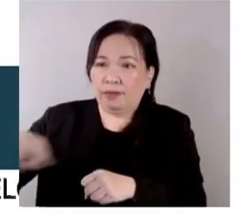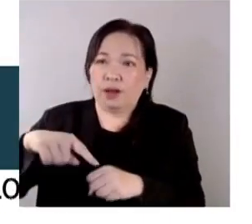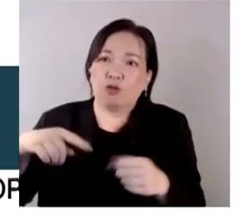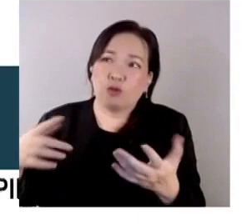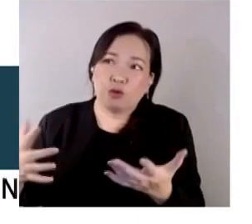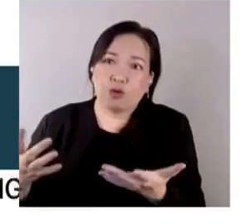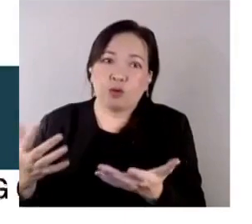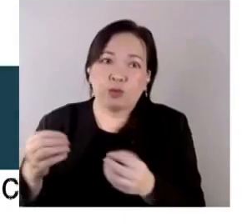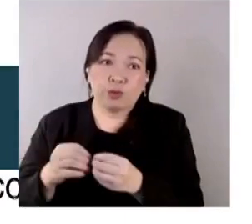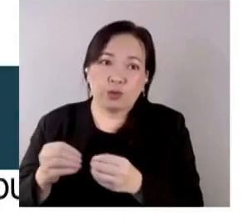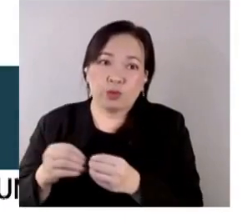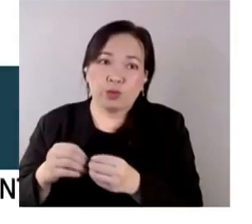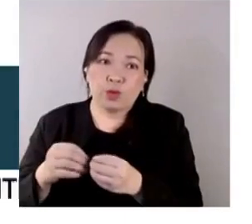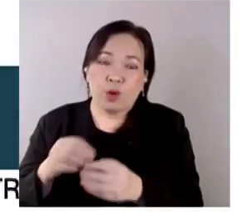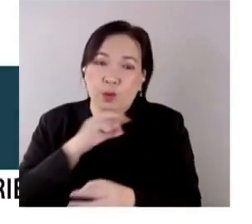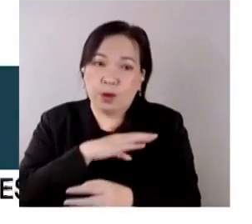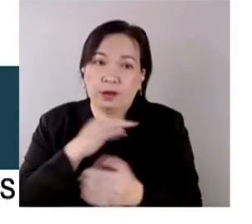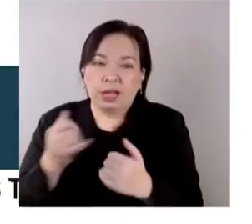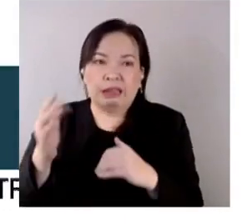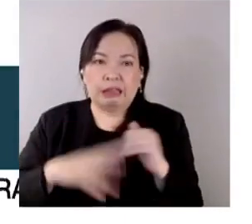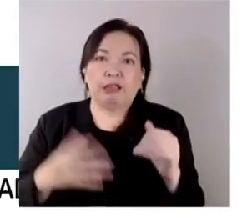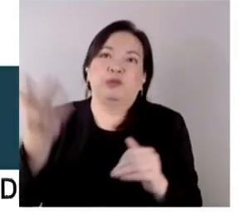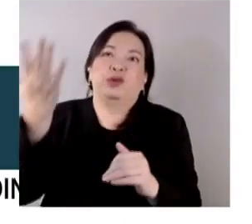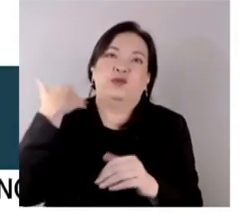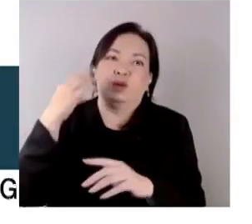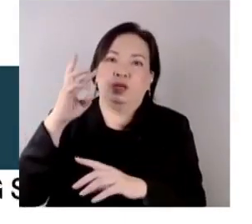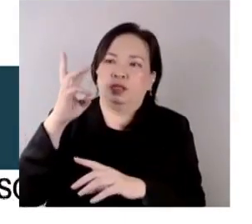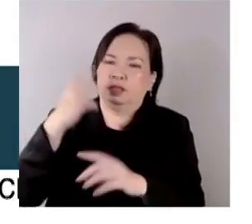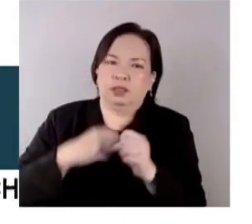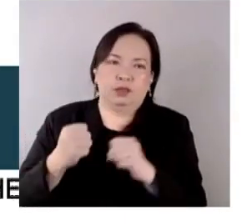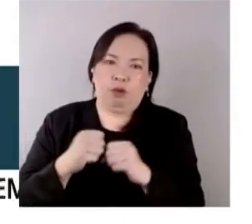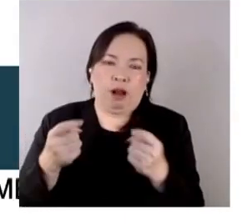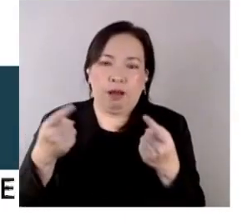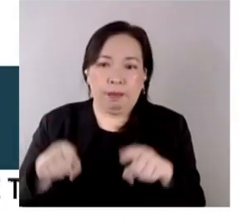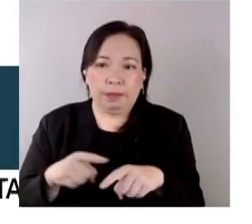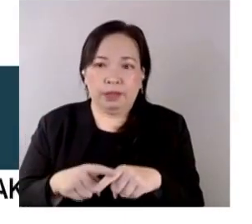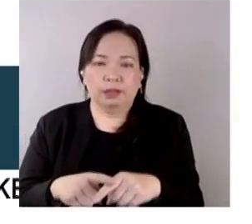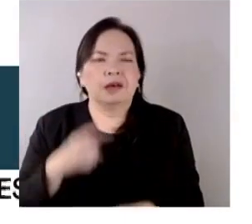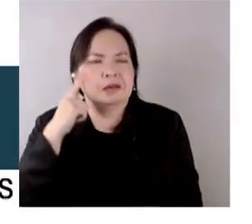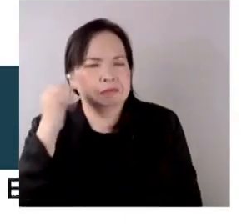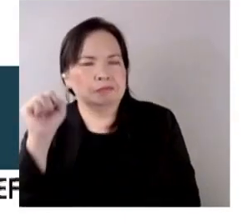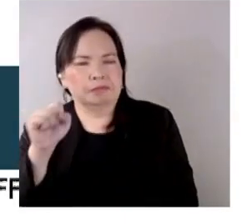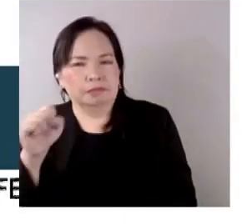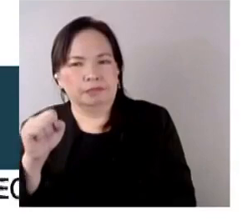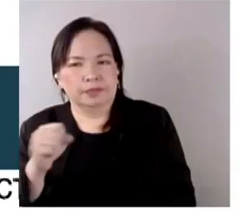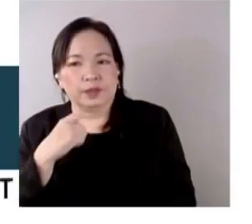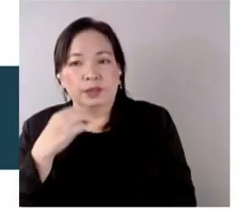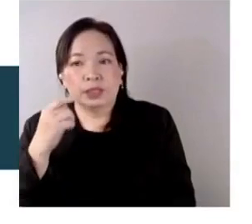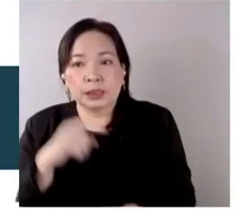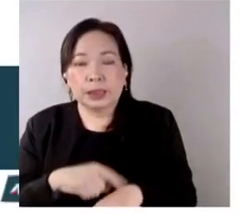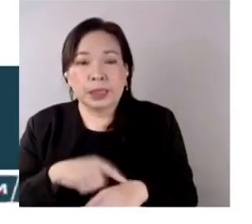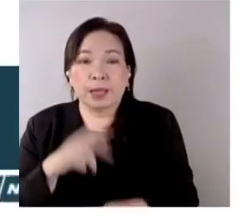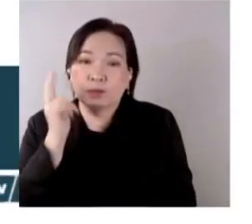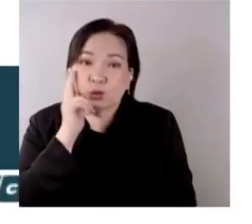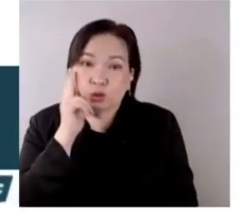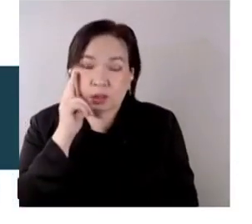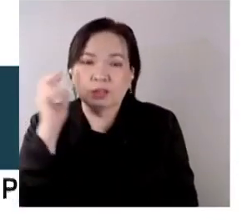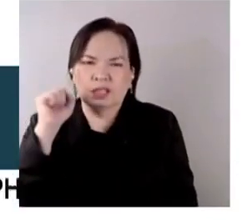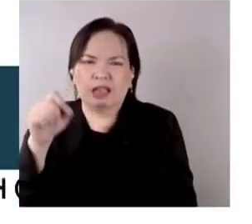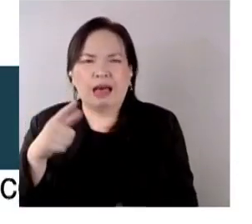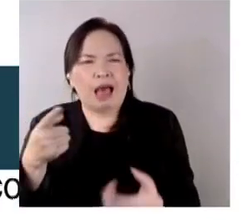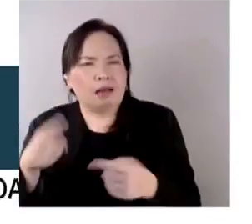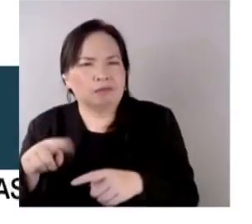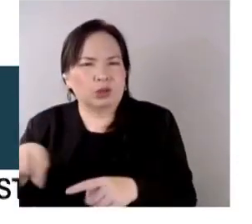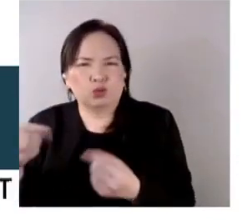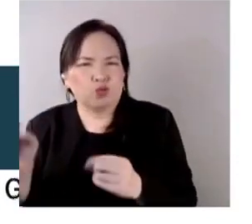More significantly, of course. During when you're talking, of course, of what happened with the alliance during the time of the Duterte administration. Yeah, in a way,